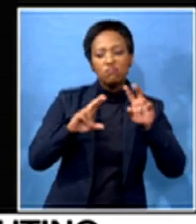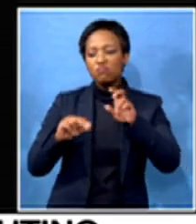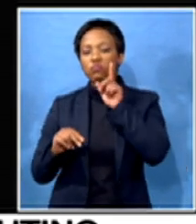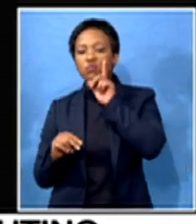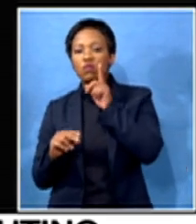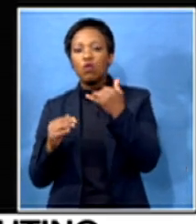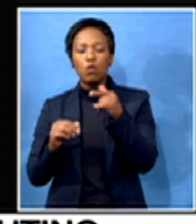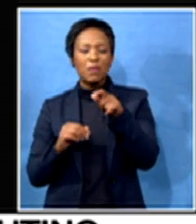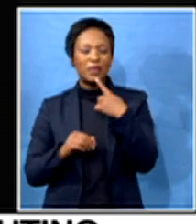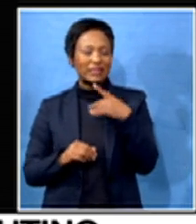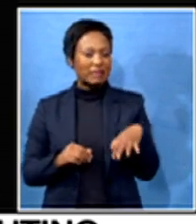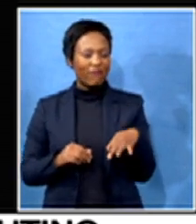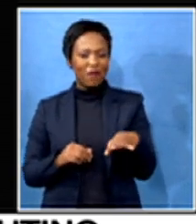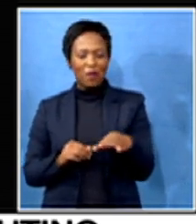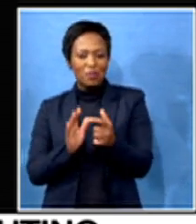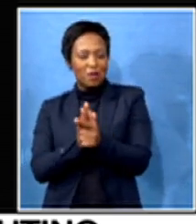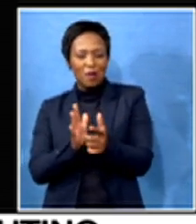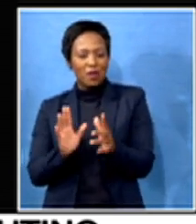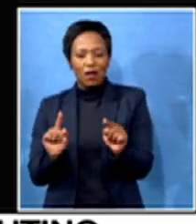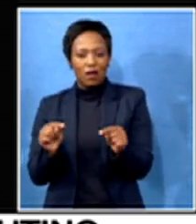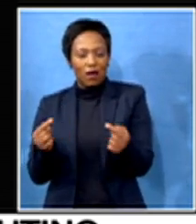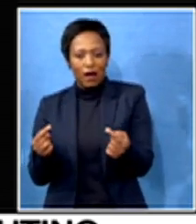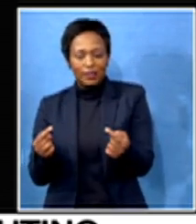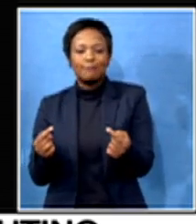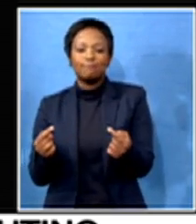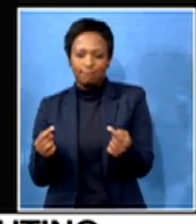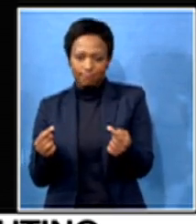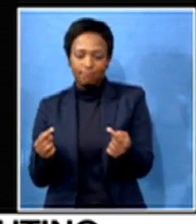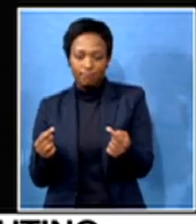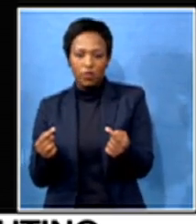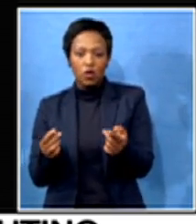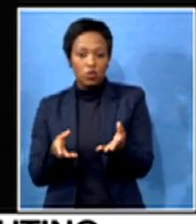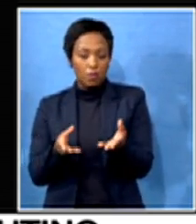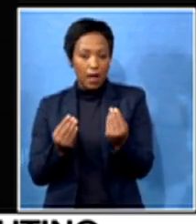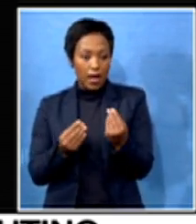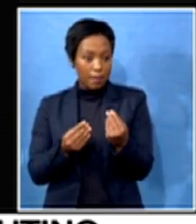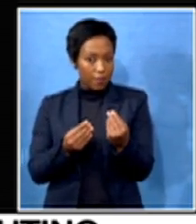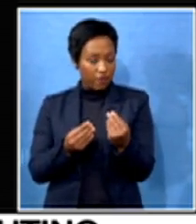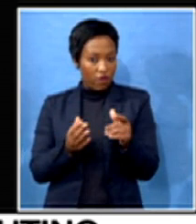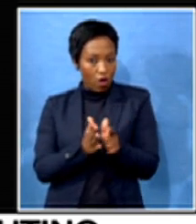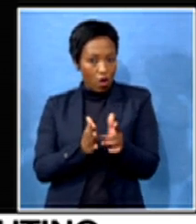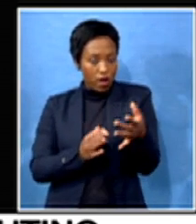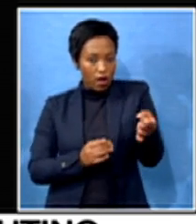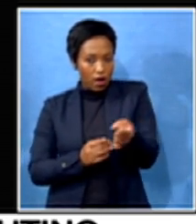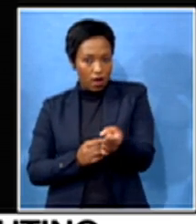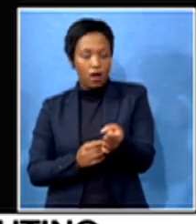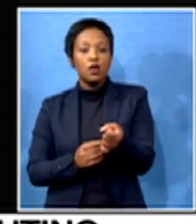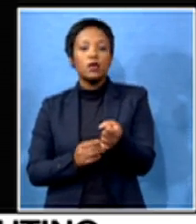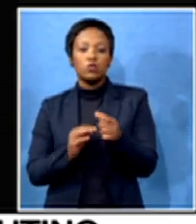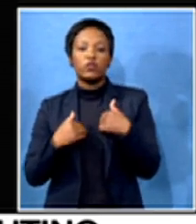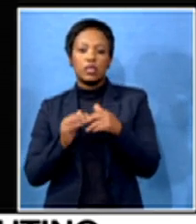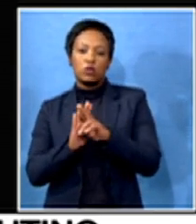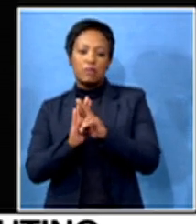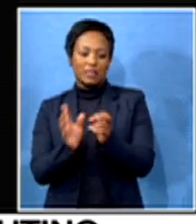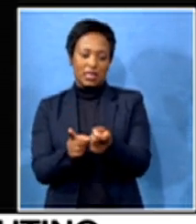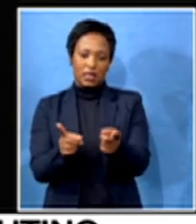that cannot afford to take lawyers, to contract the service of lawyers, and we started representing them. And